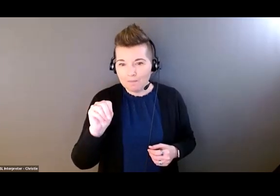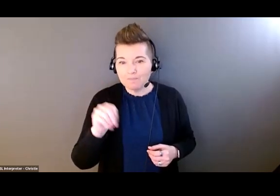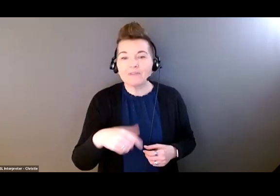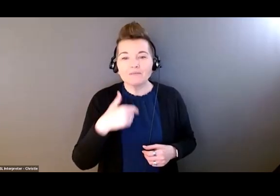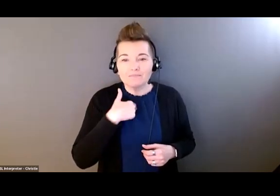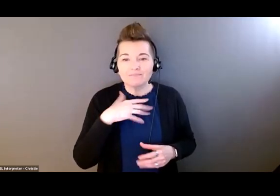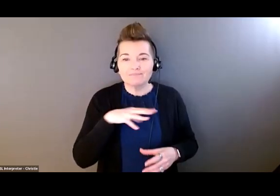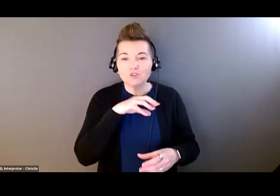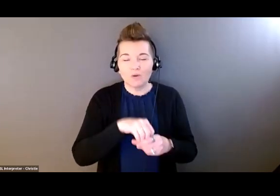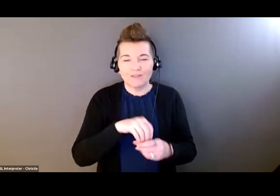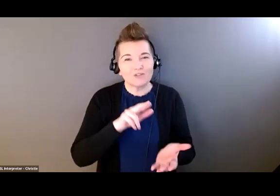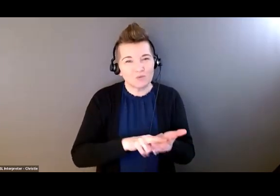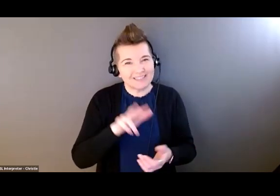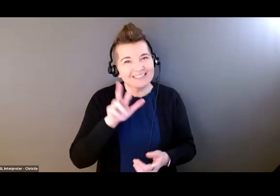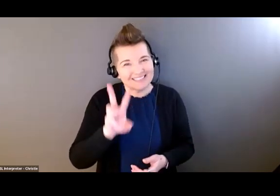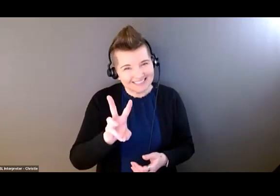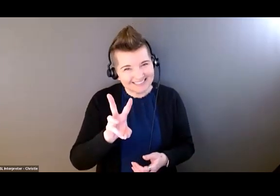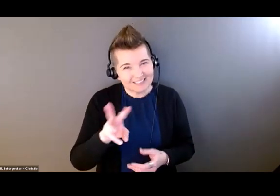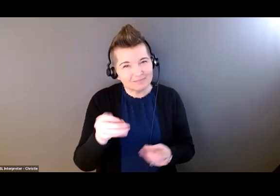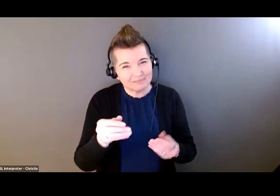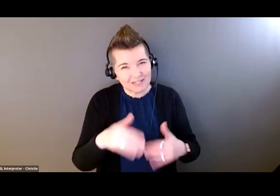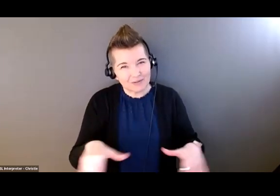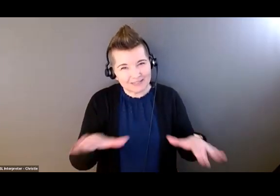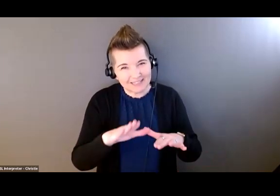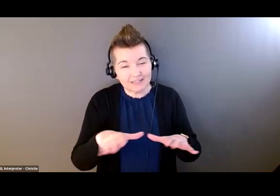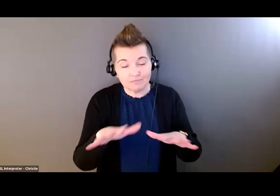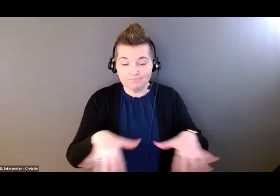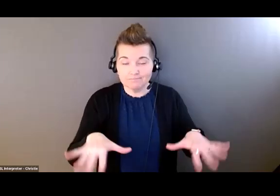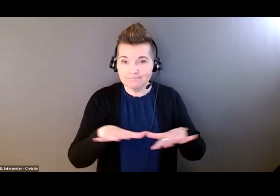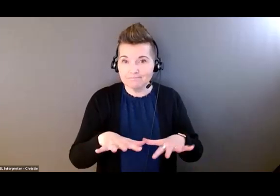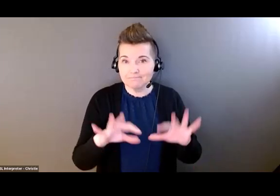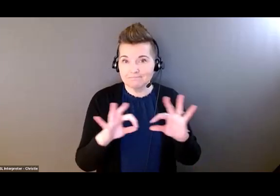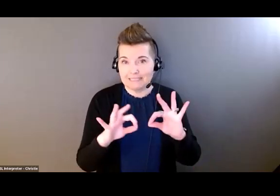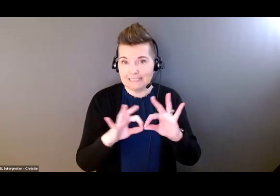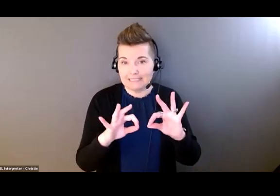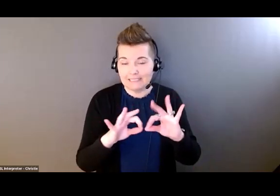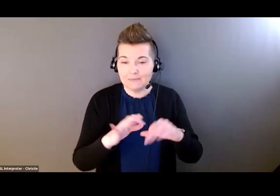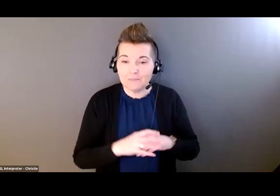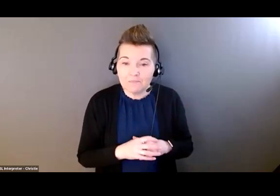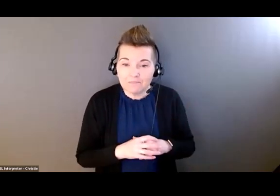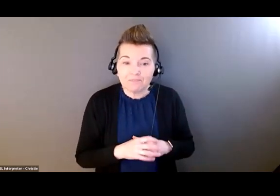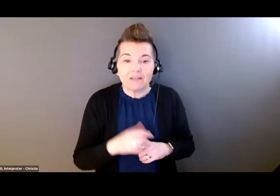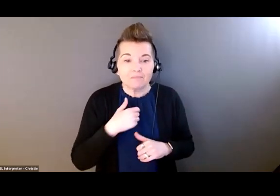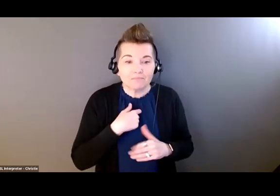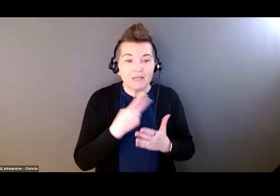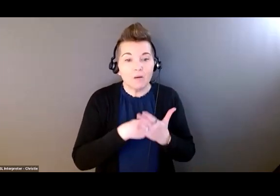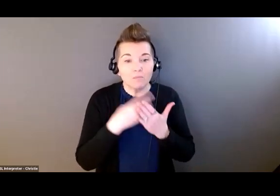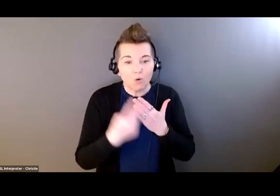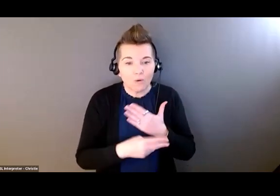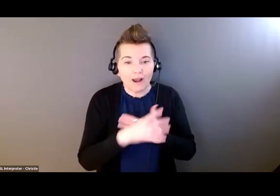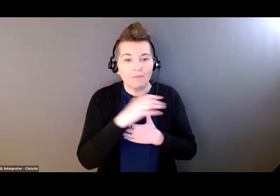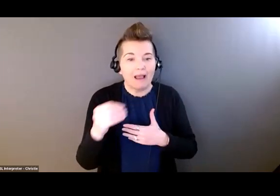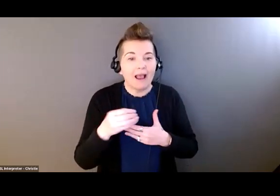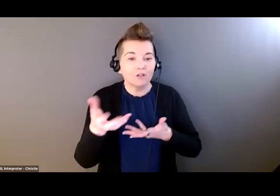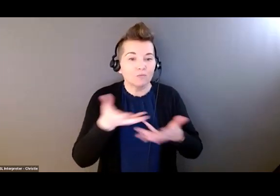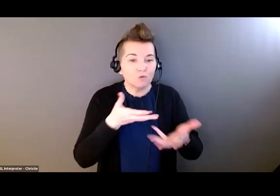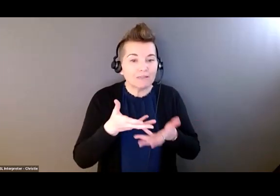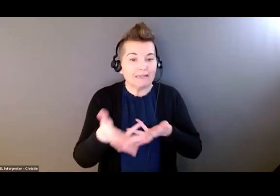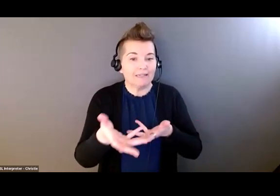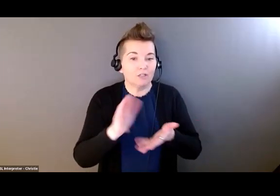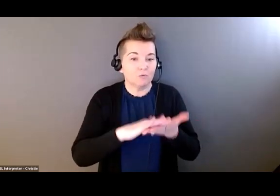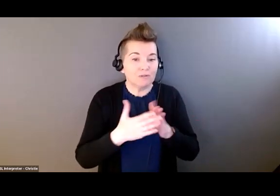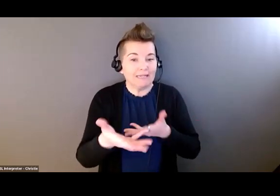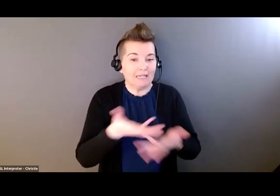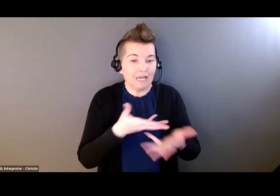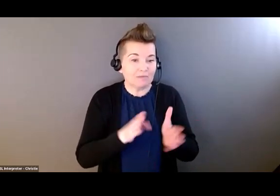Thank you, Roslyn. Kimberly Quam joining you as well from Treaty 6 territory and the land of the Métis. I am the